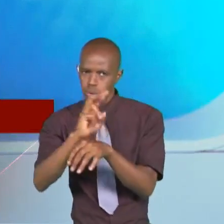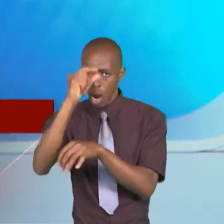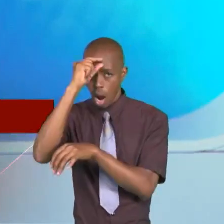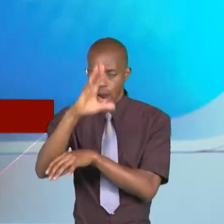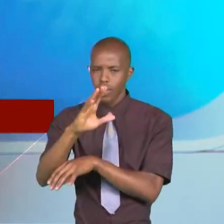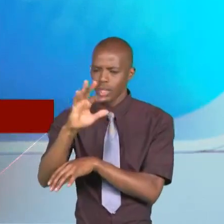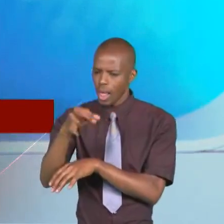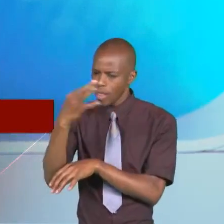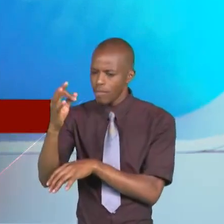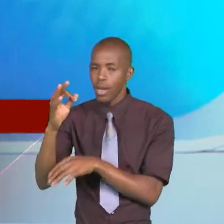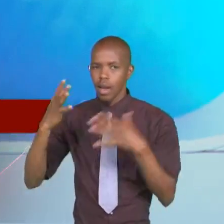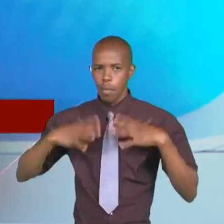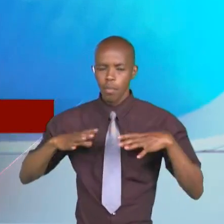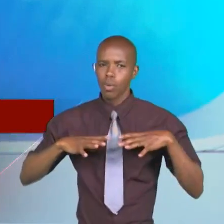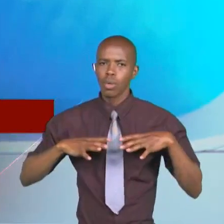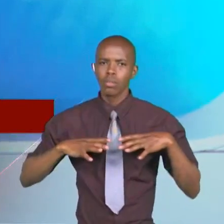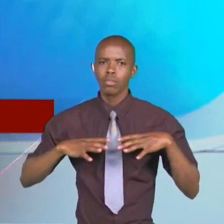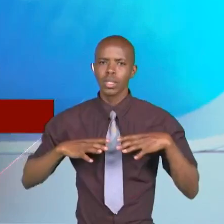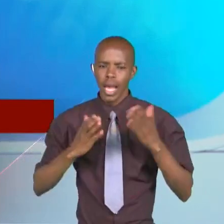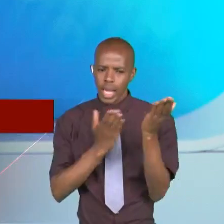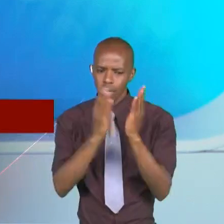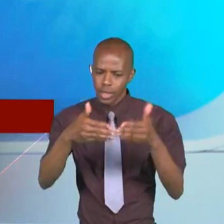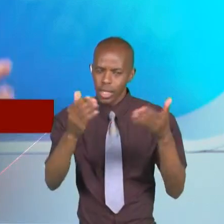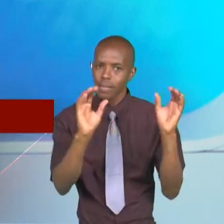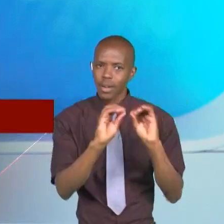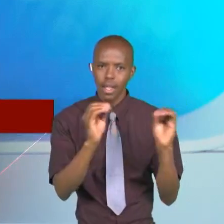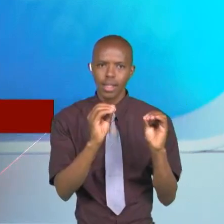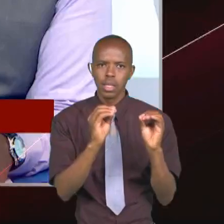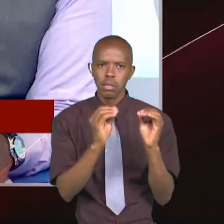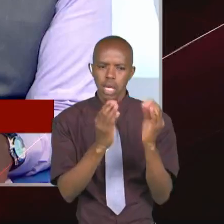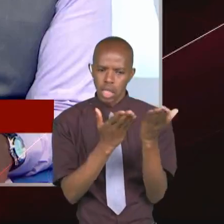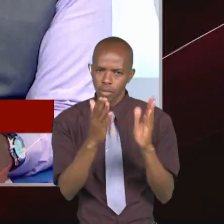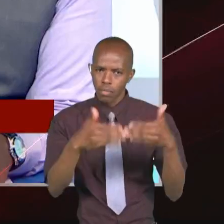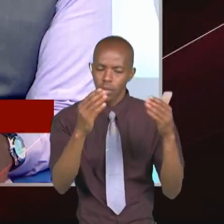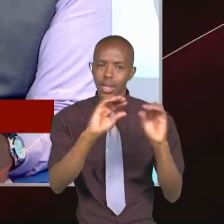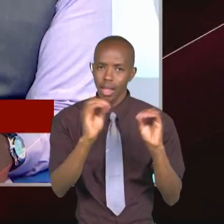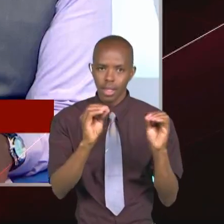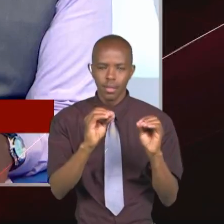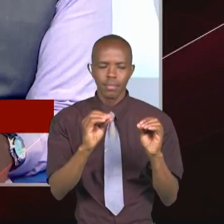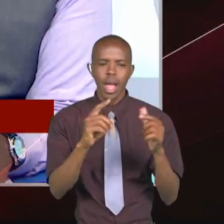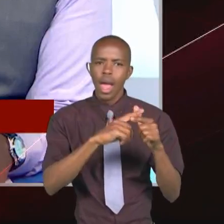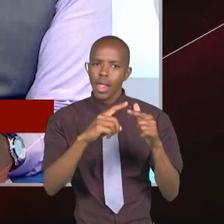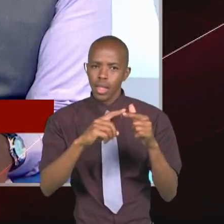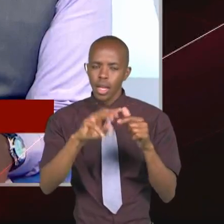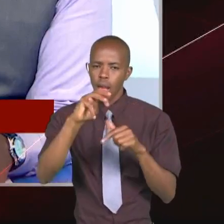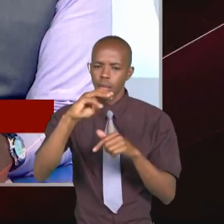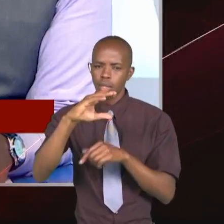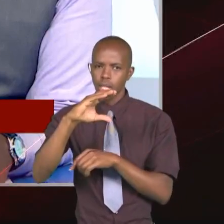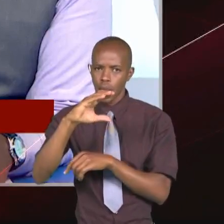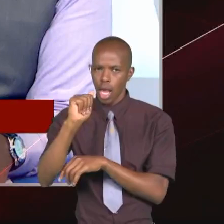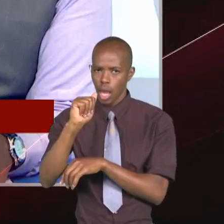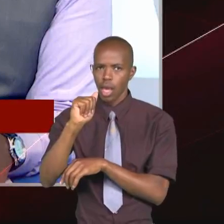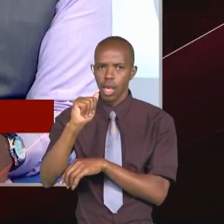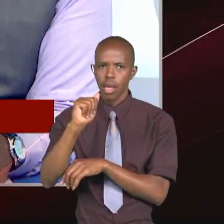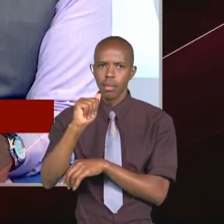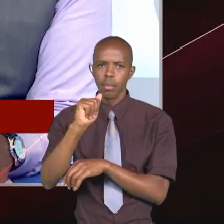they're failing the people, if they're not delivering on their services, if they're not delivering on their functions and duties, then members of county assembly should be able to go